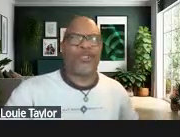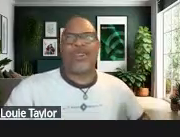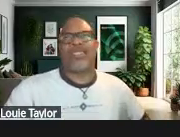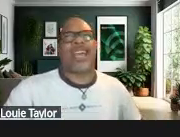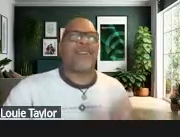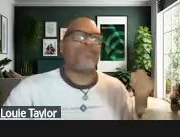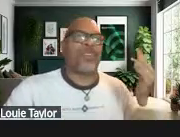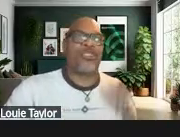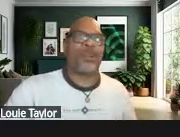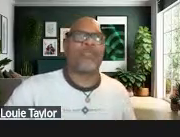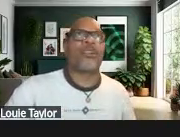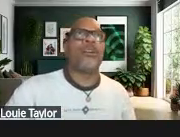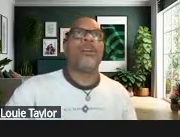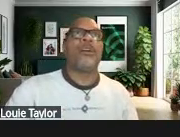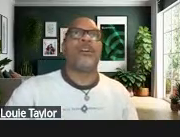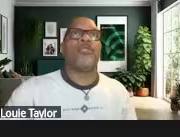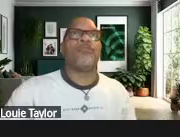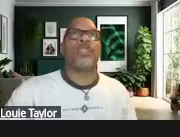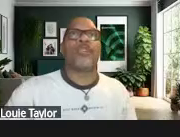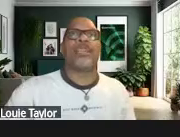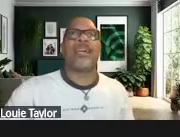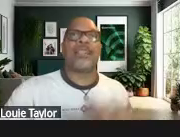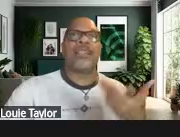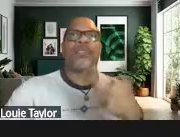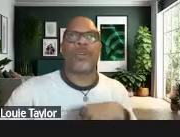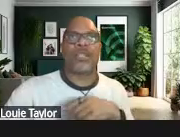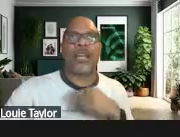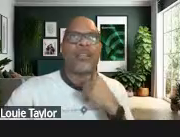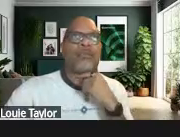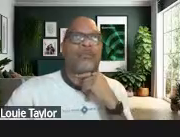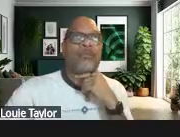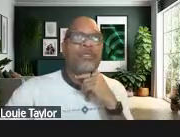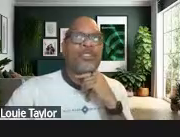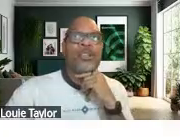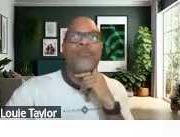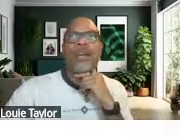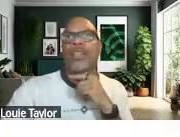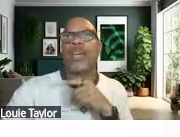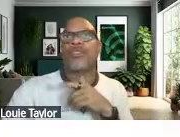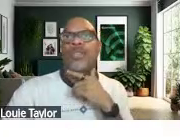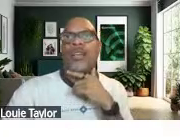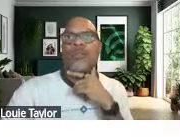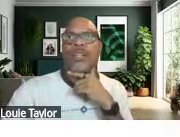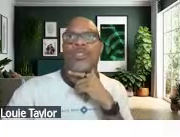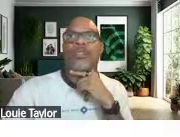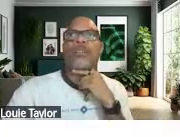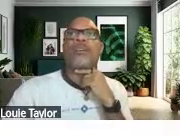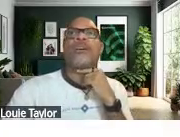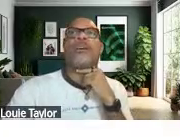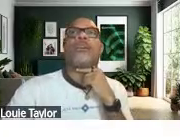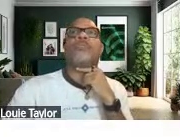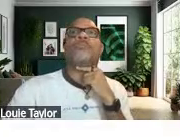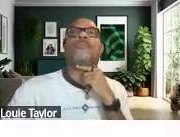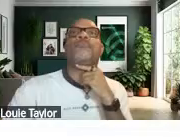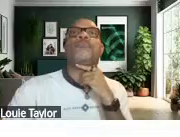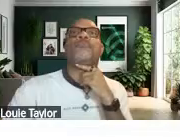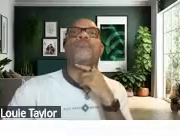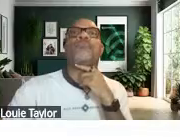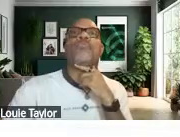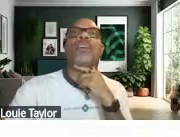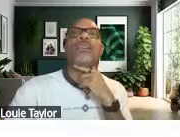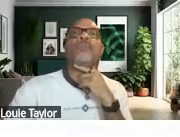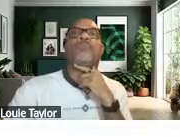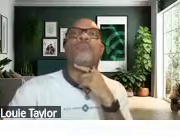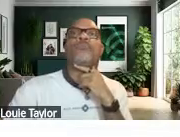video and only watch like half the video or whatever, but they're like, "Yeah, I definitely want a set." So they come back and they answer that question.